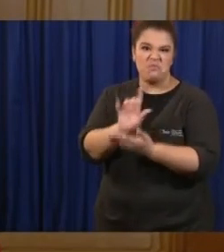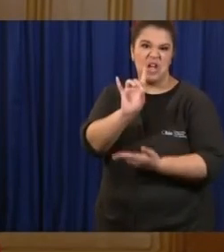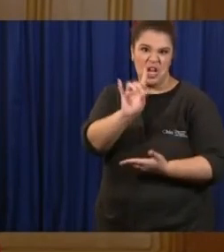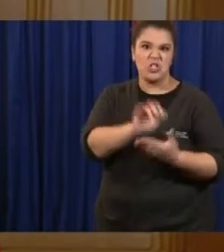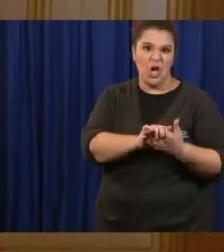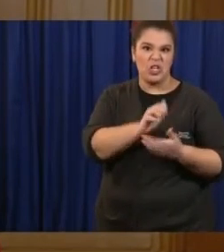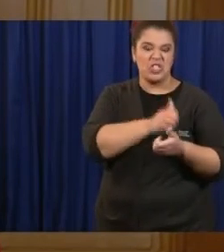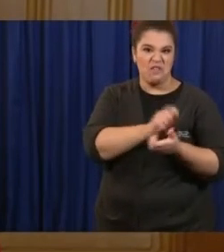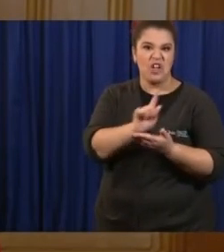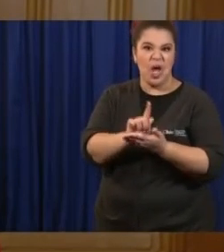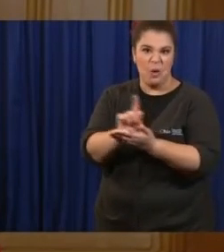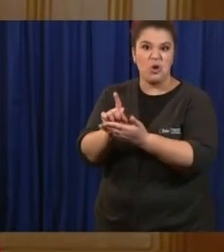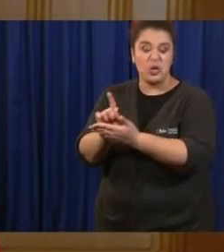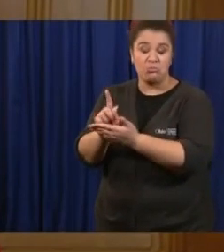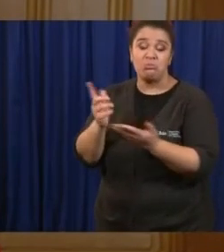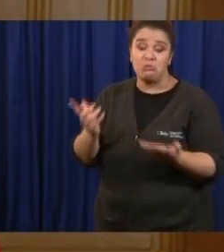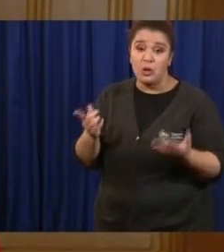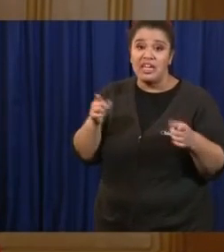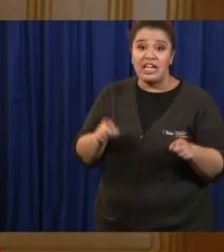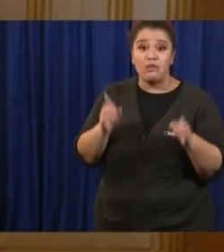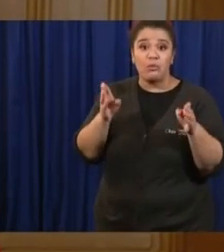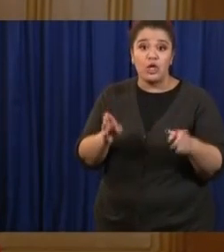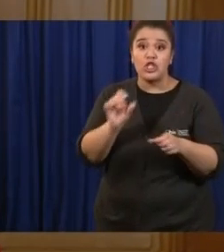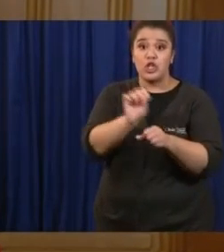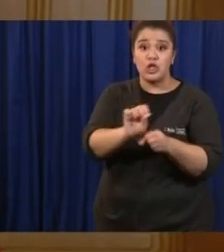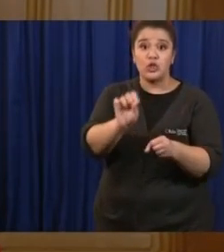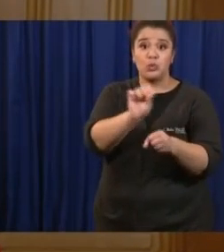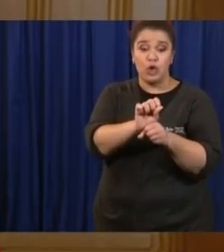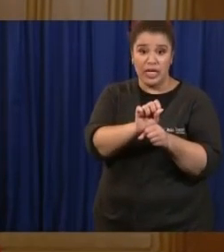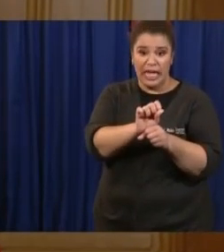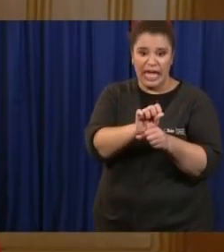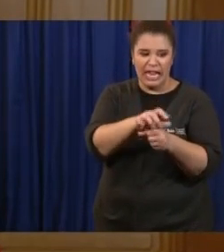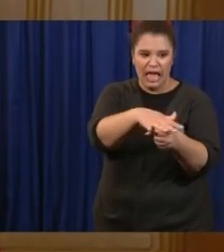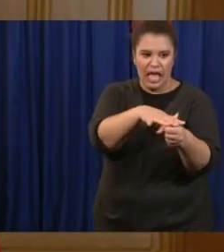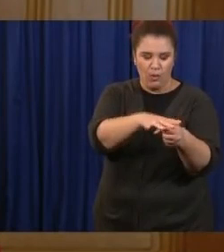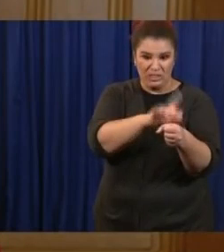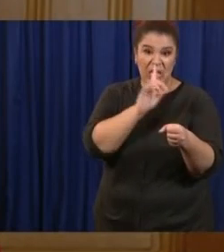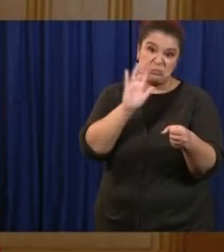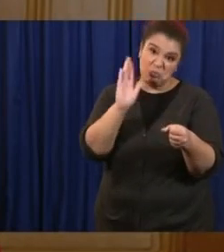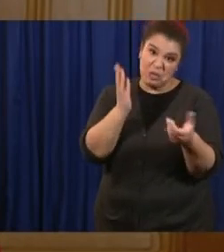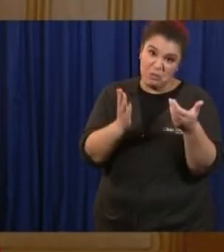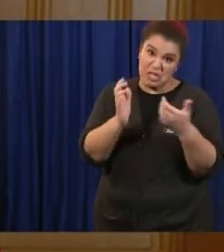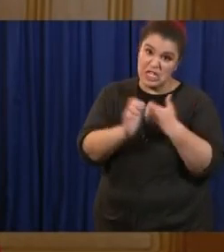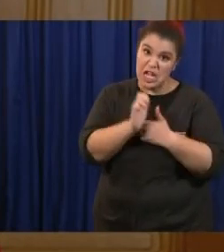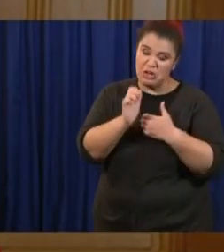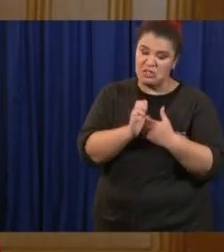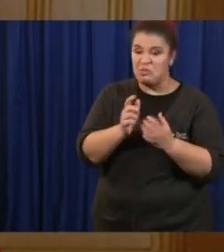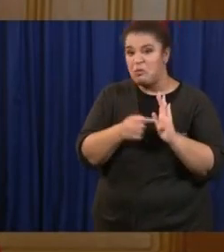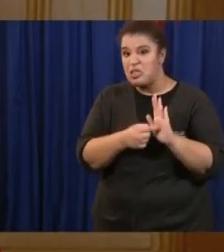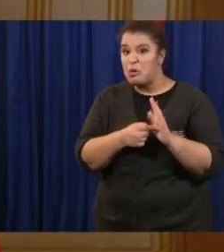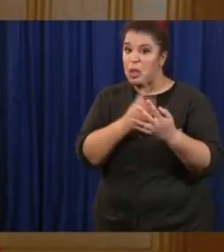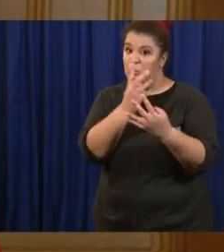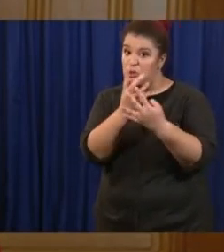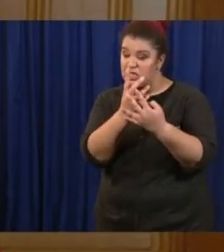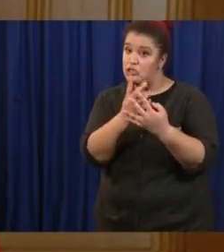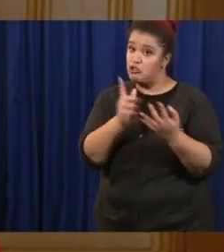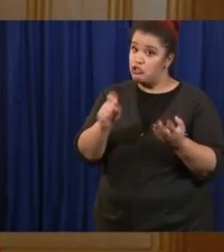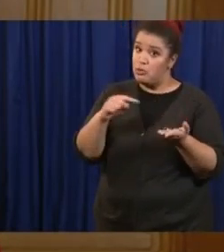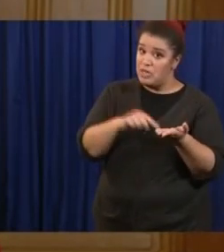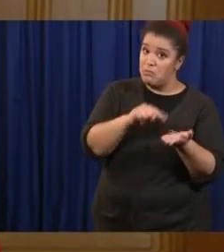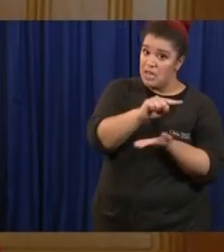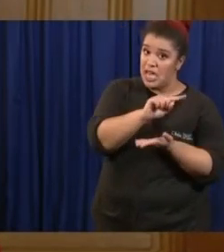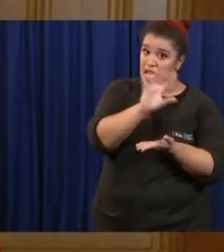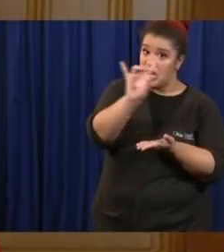public-facing jobs such as, or in prison jobs? Why or why not? Well, we've not really looked at that.